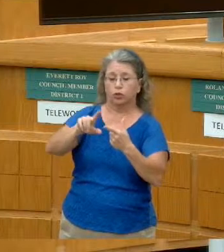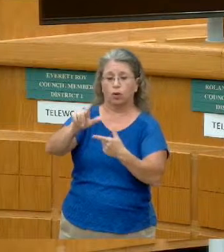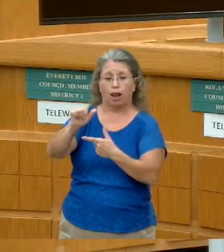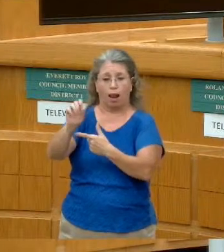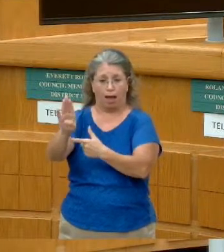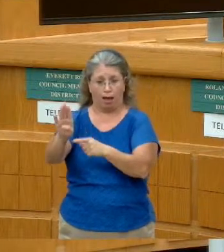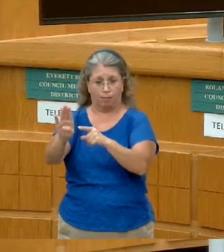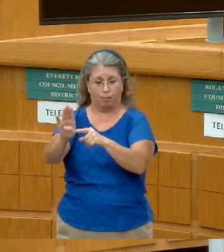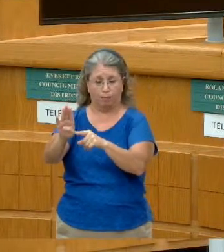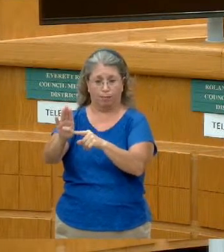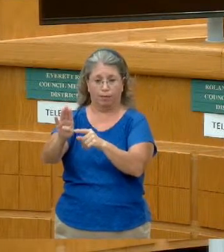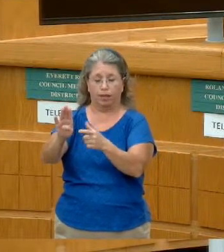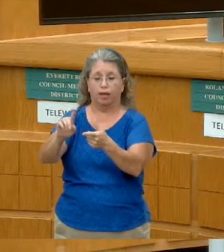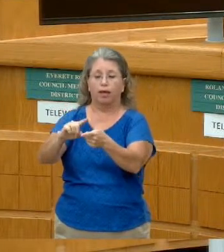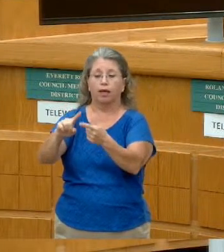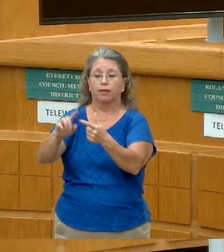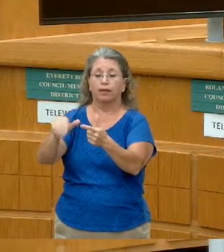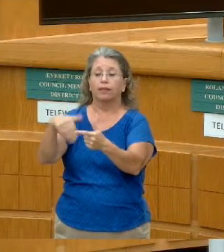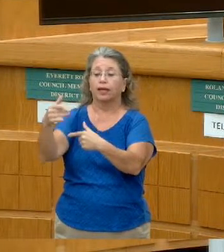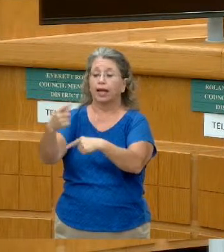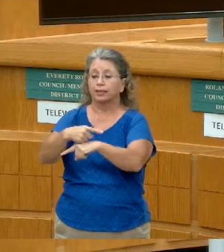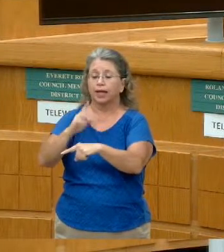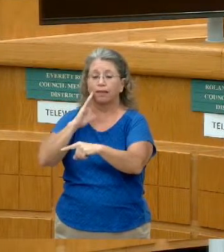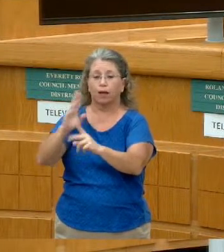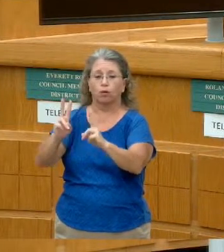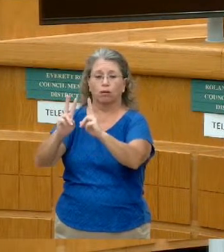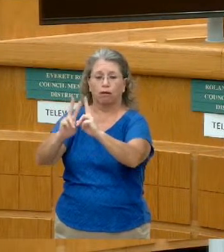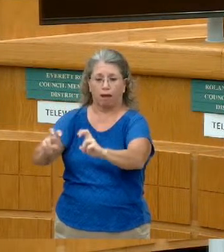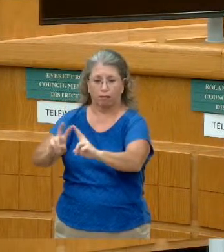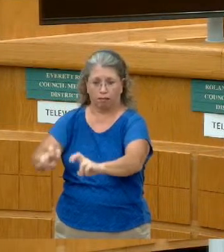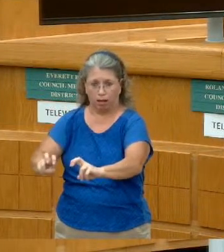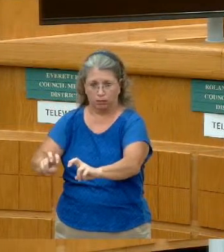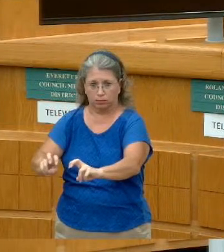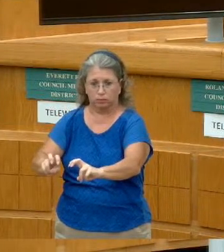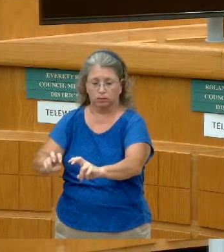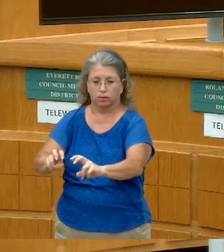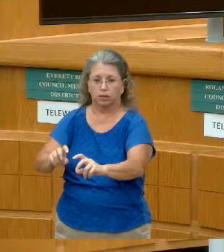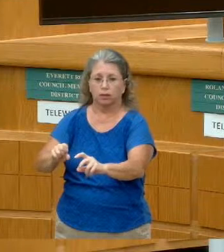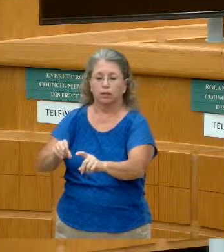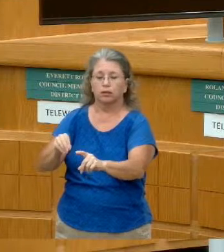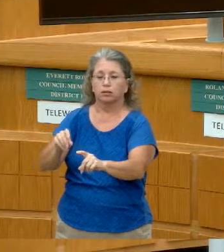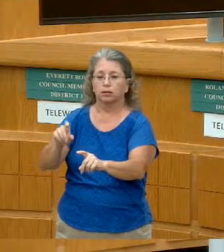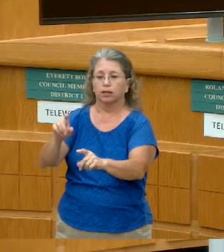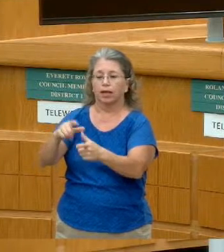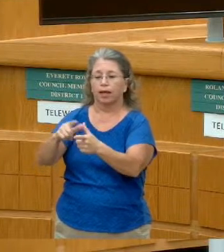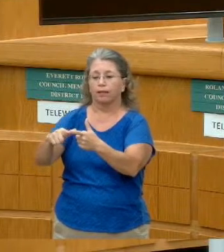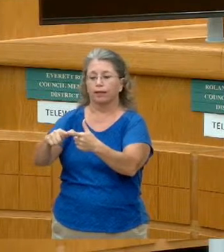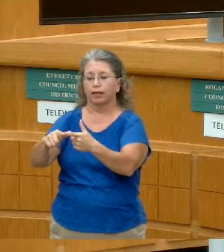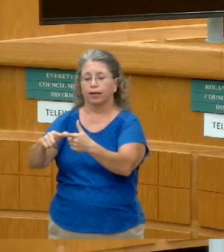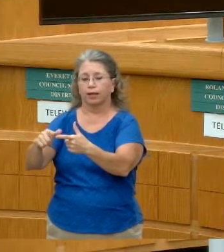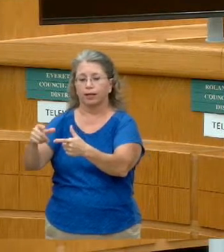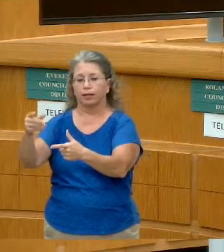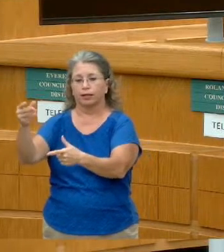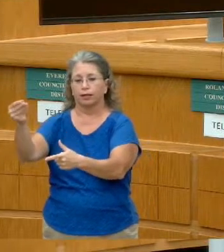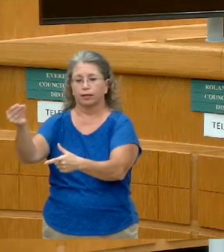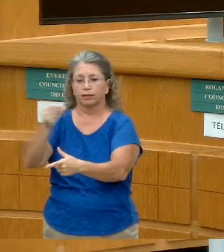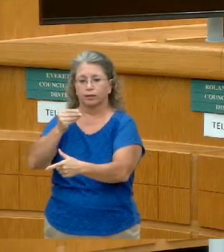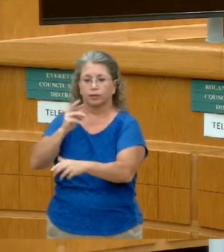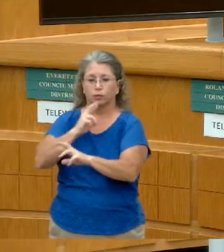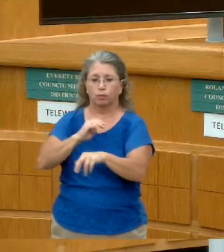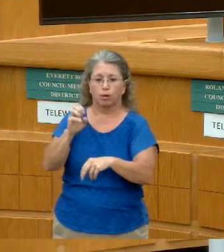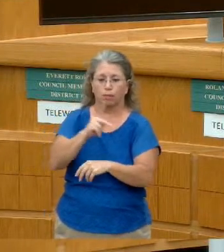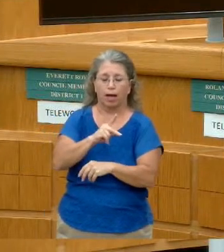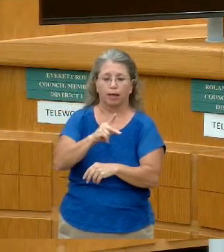that next day we'll begin the testing. And so we think within 72 hours of testing, you will get your reverse